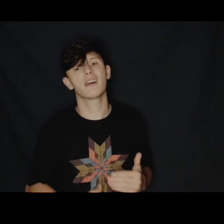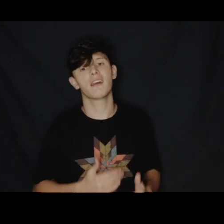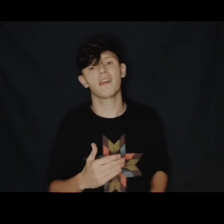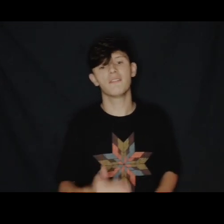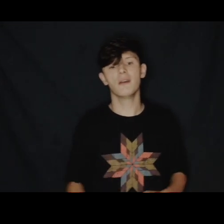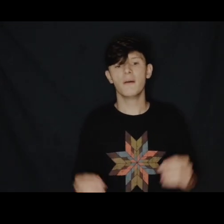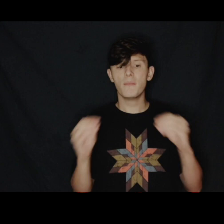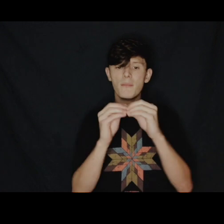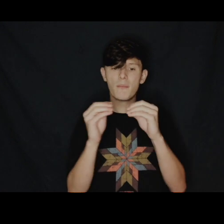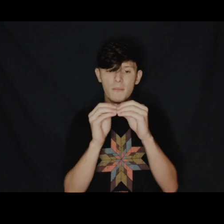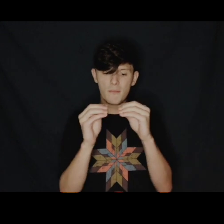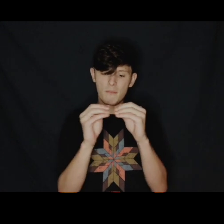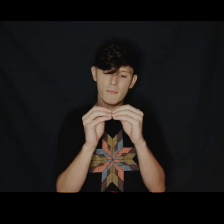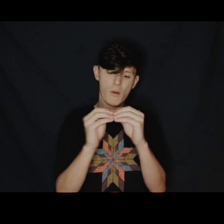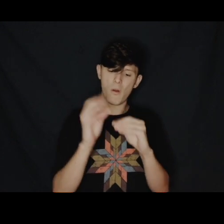survive.